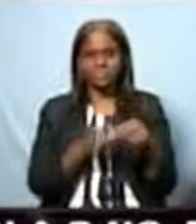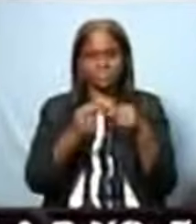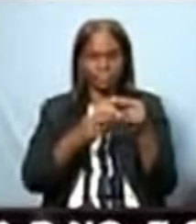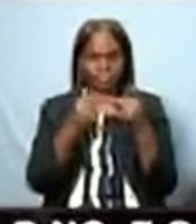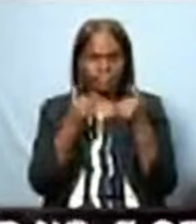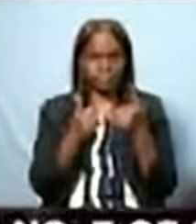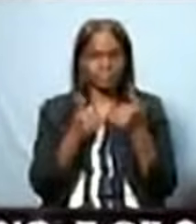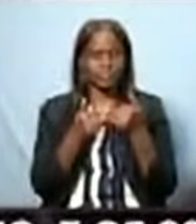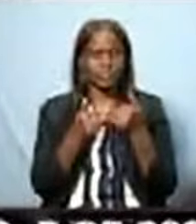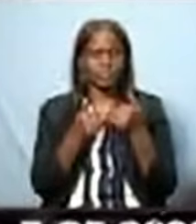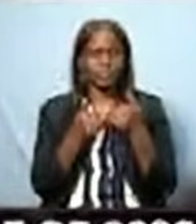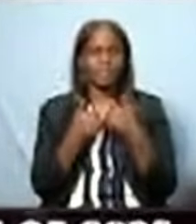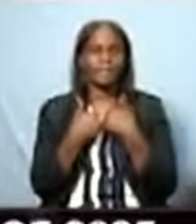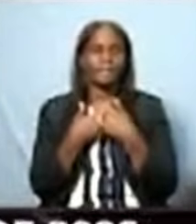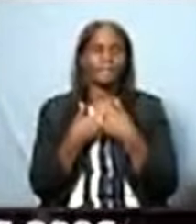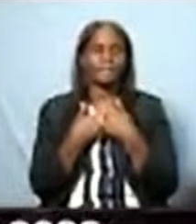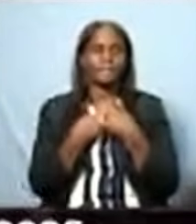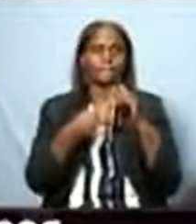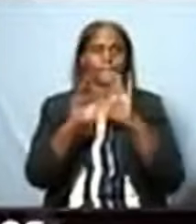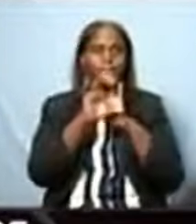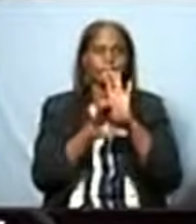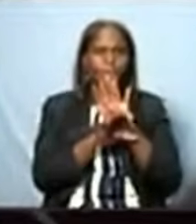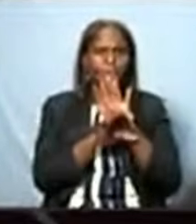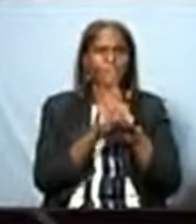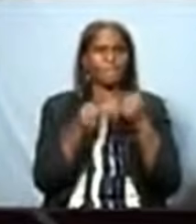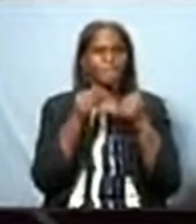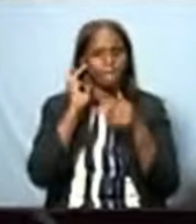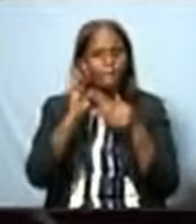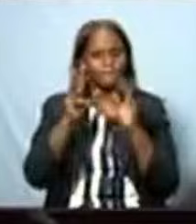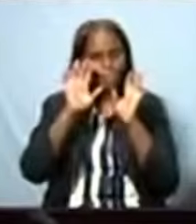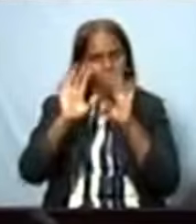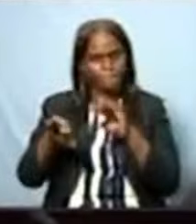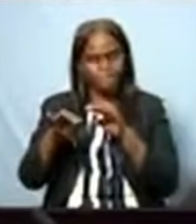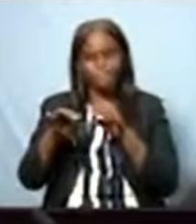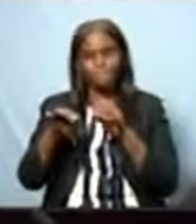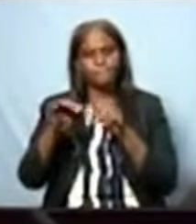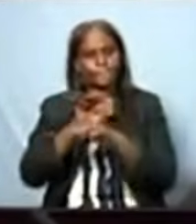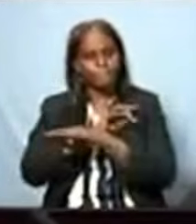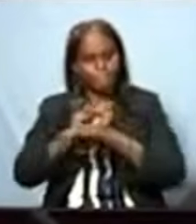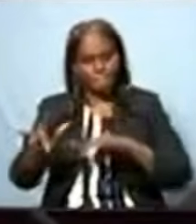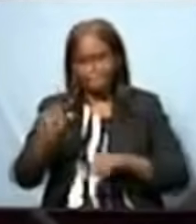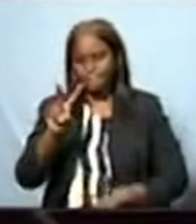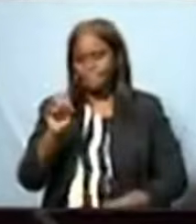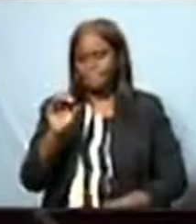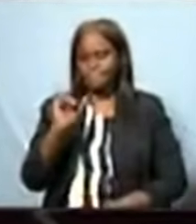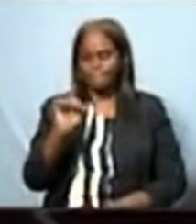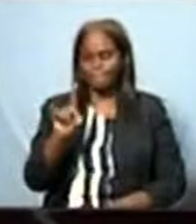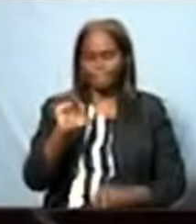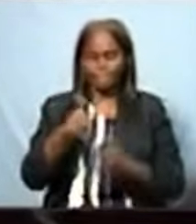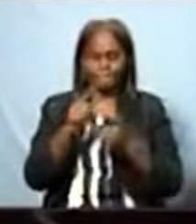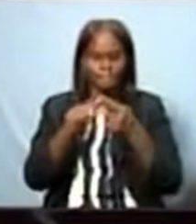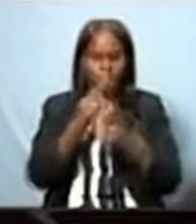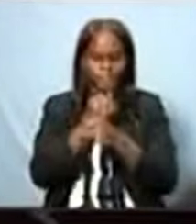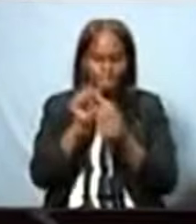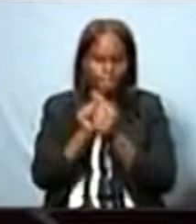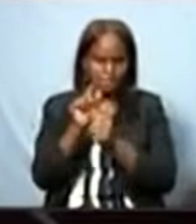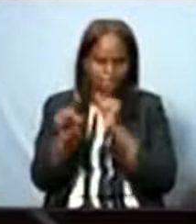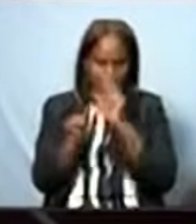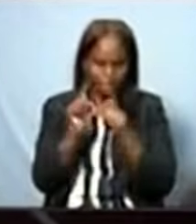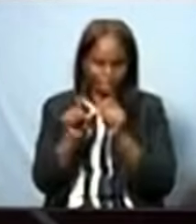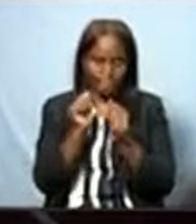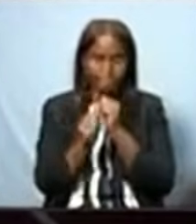that the Constitution, we are going to leave a legal void of how to deal with that particular question, which